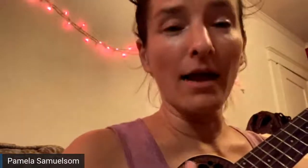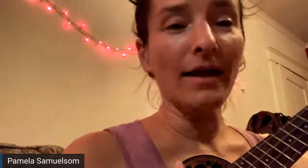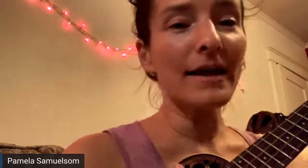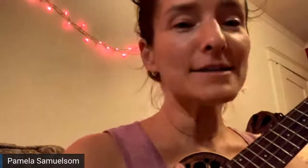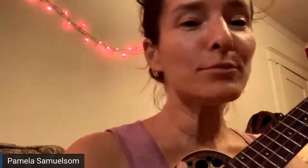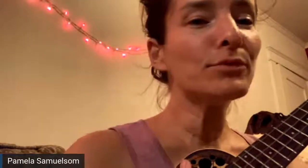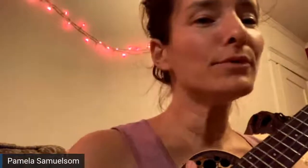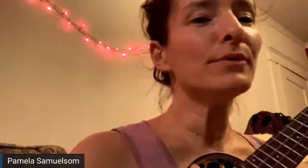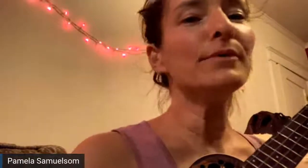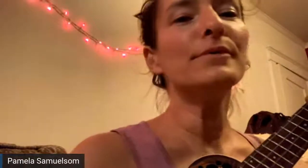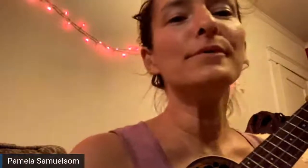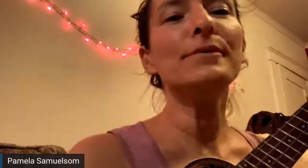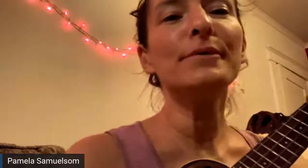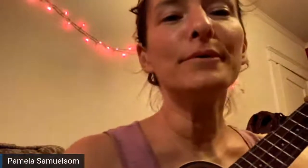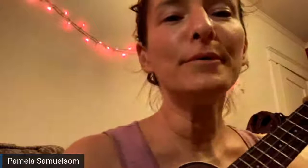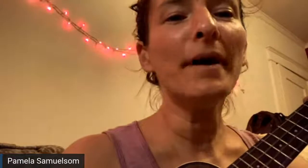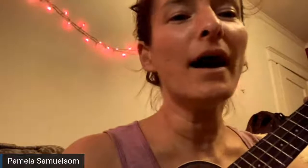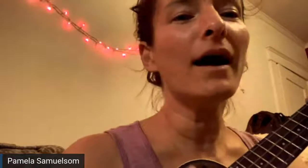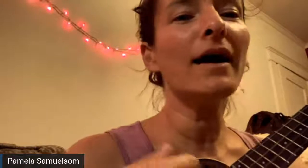Blanca